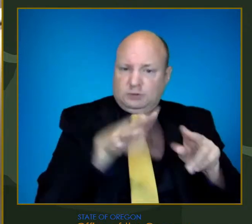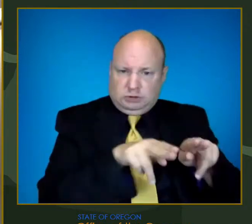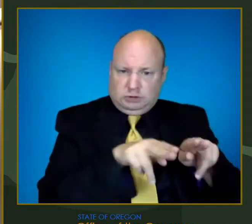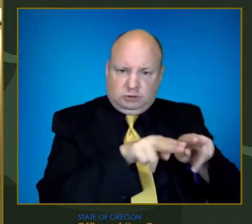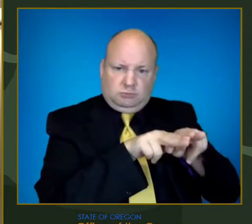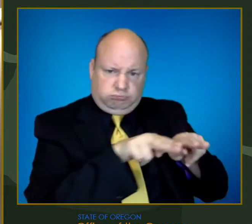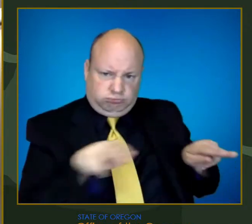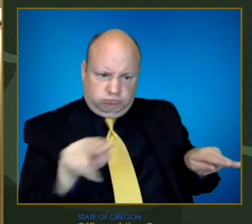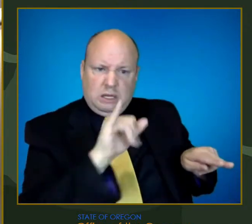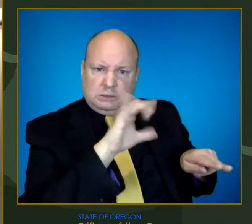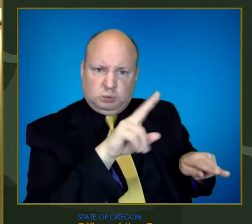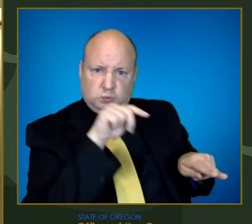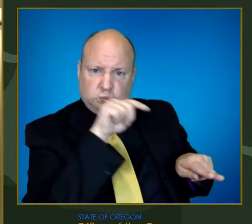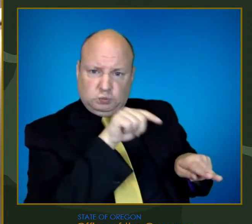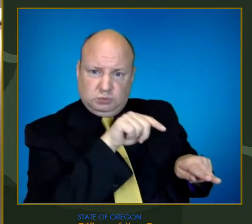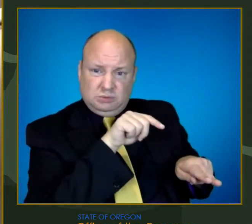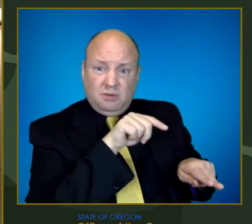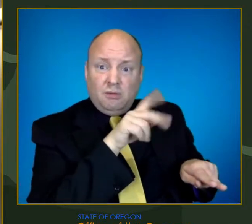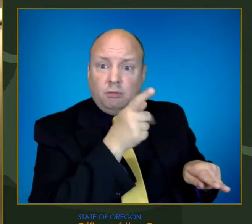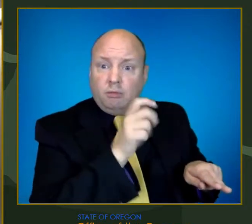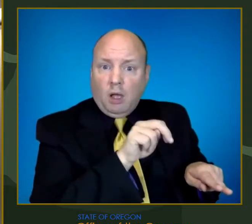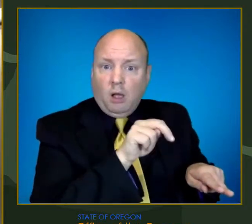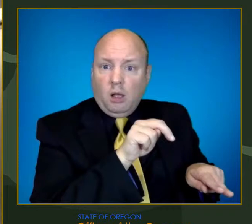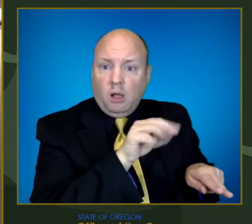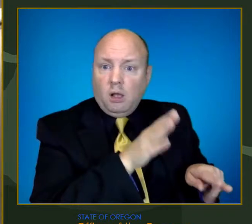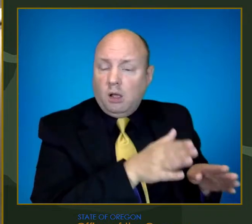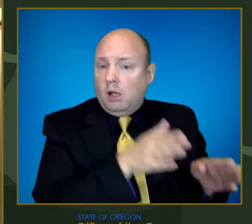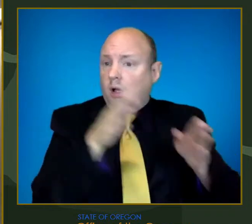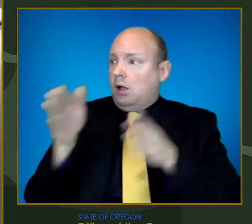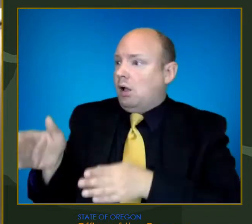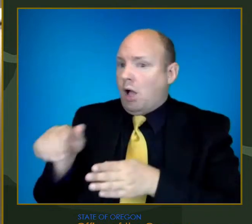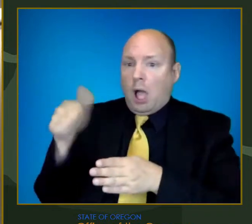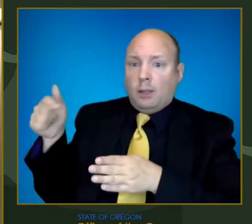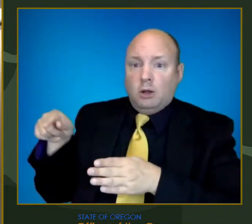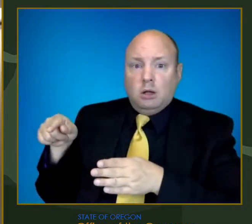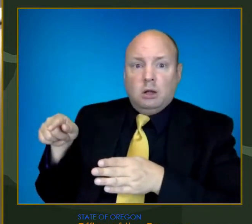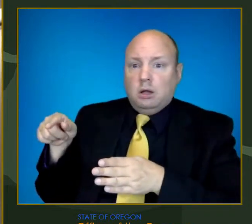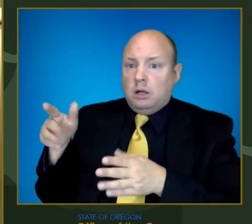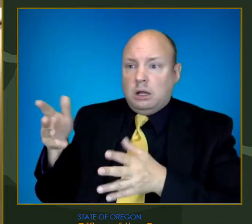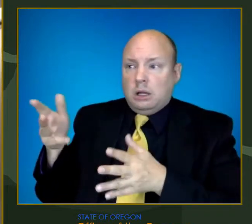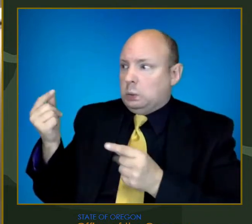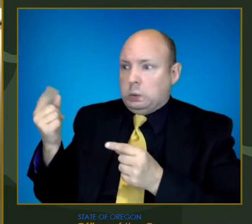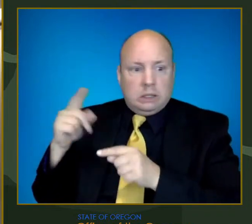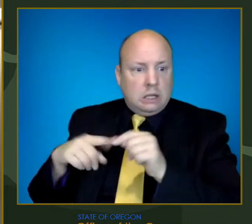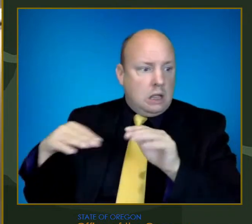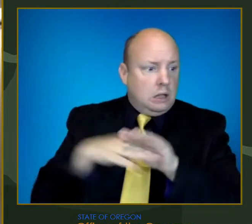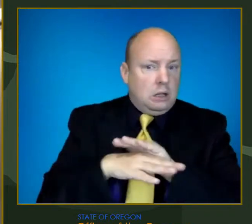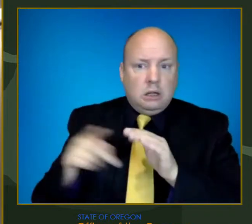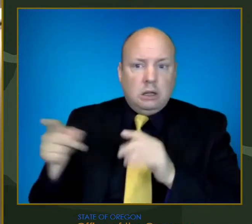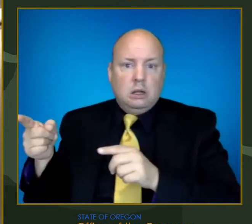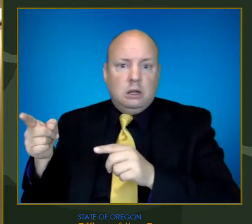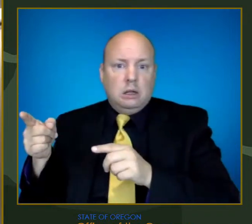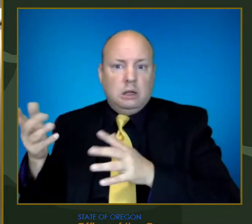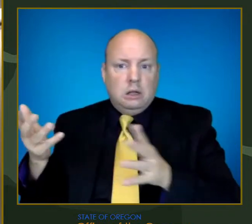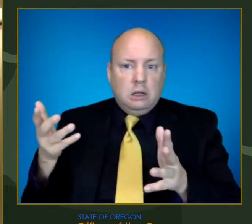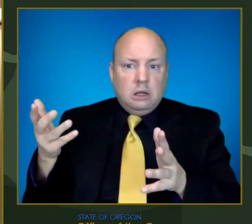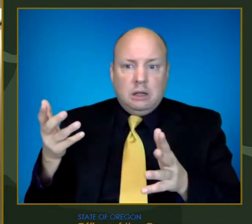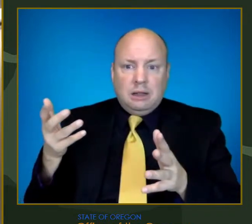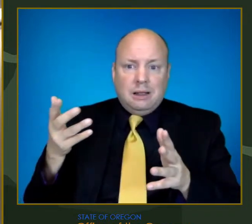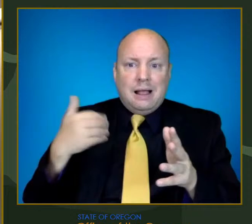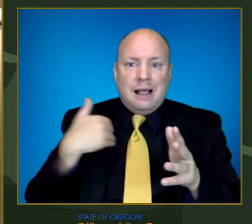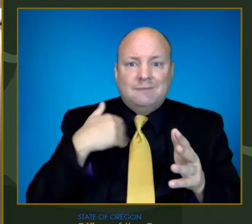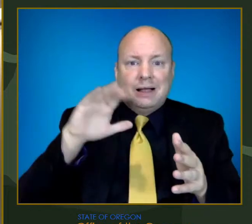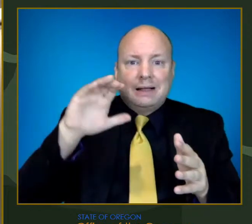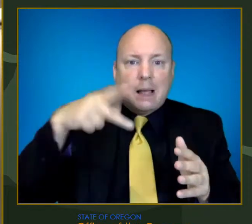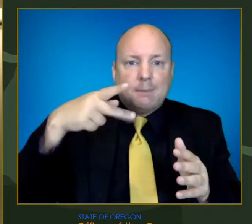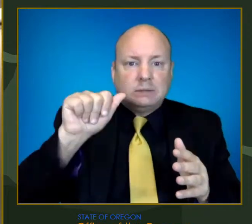that are much needed for other care. So when you hear the numbers about capacity, what I'd like you all to know is that we